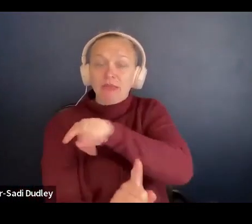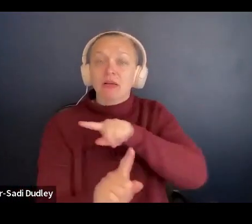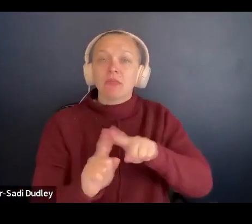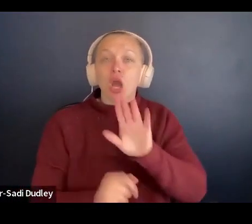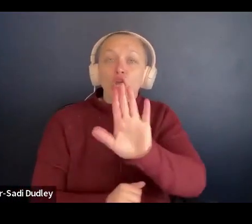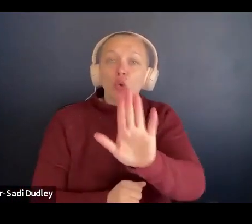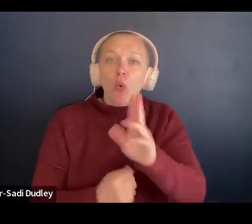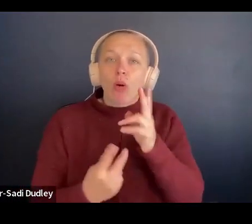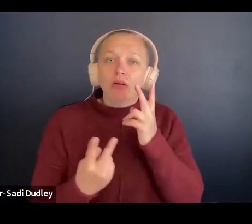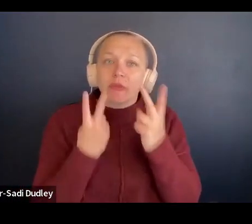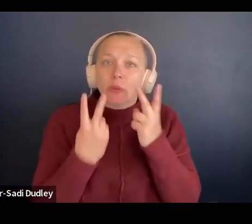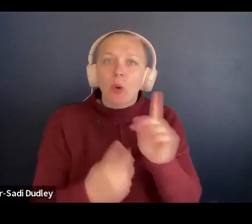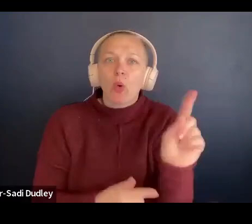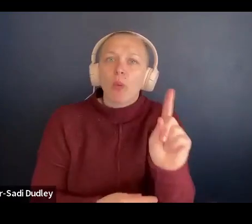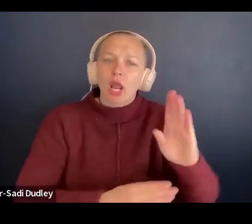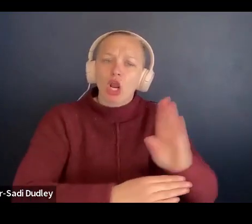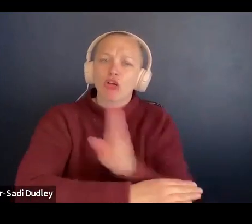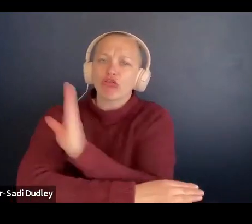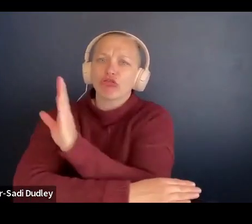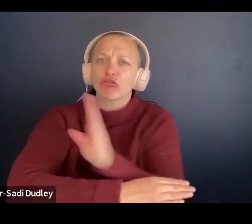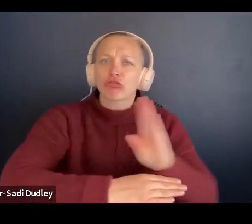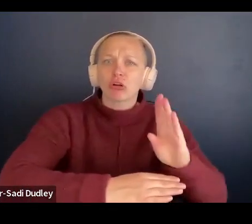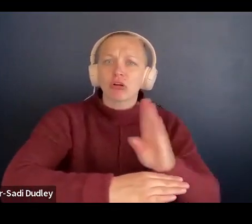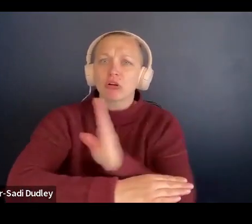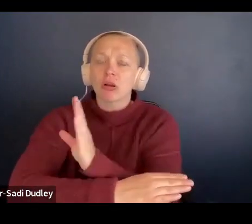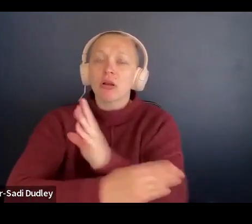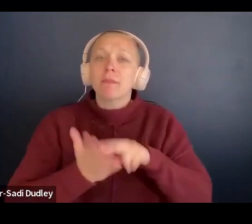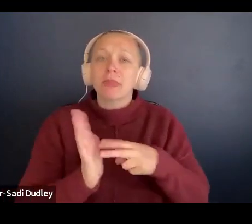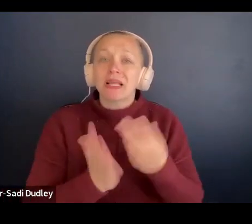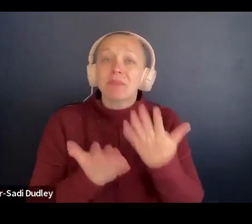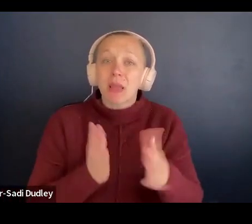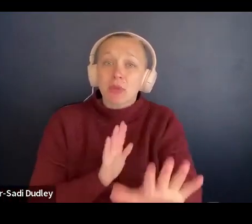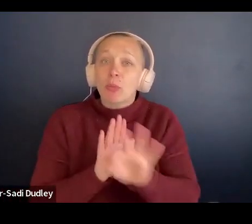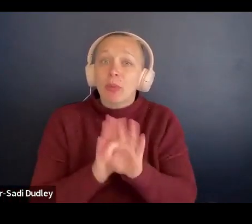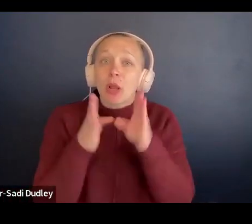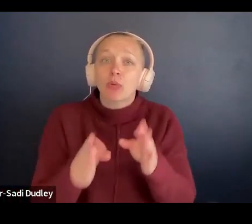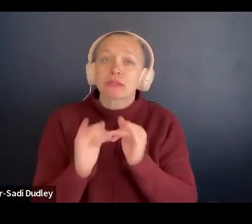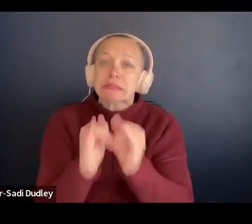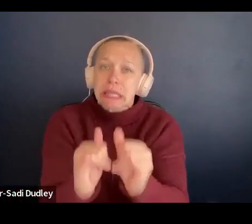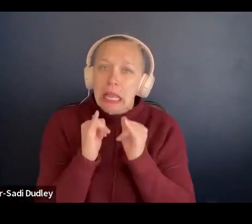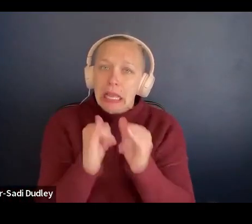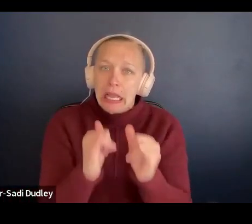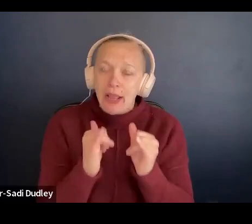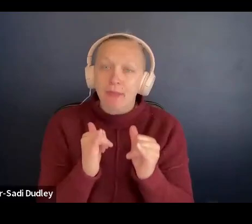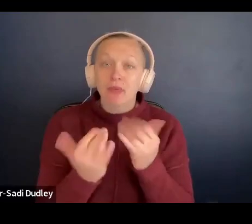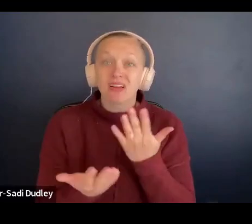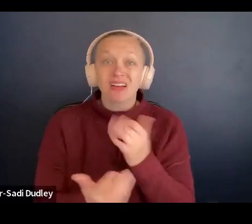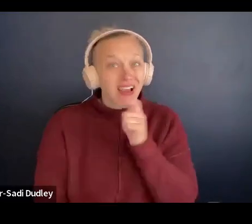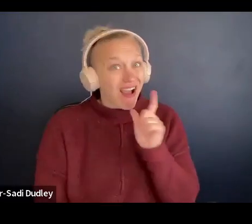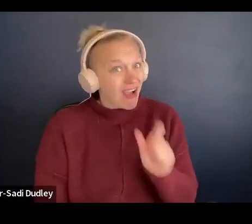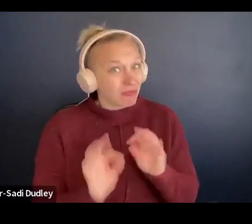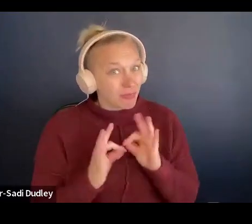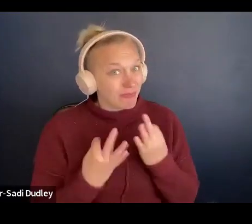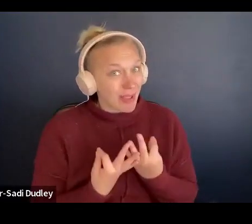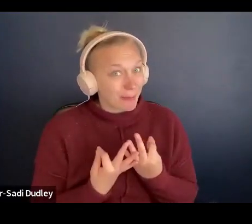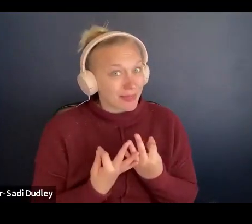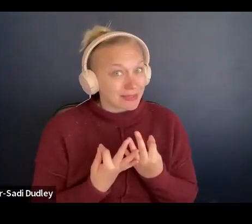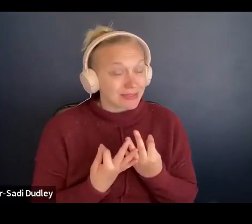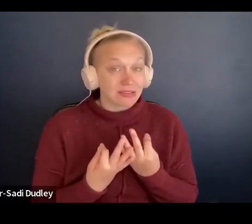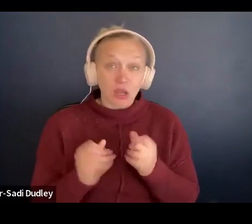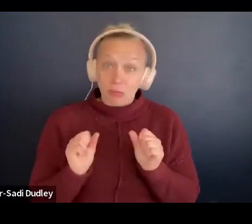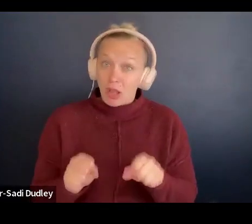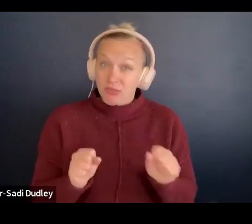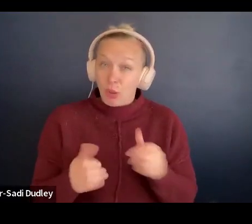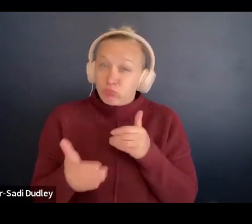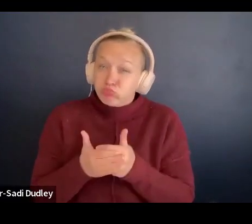other suggestion too is that it does not always need to be family. If you have a very close friend that will honor your wishes and